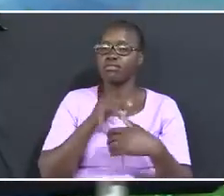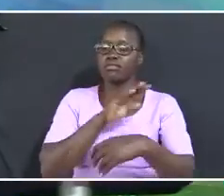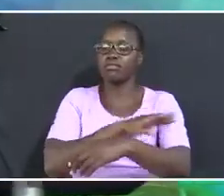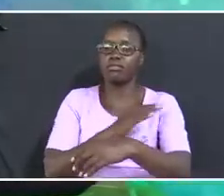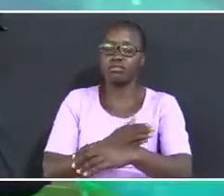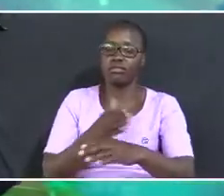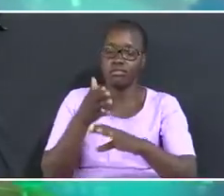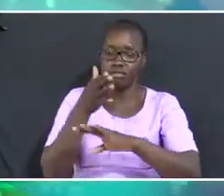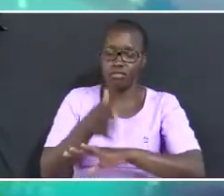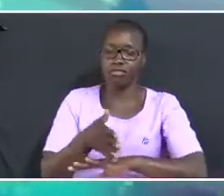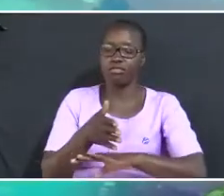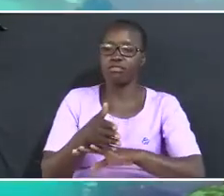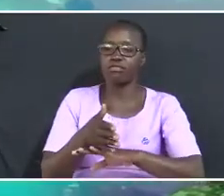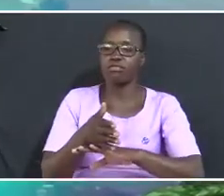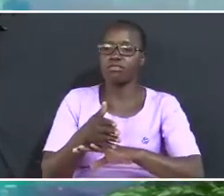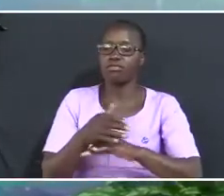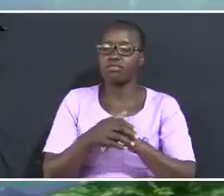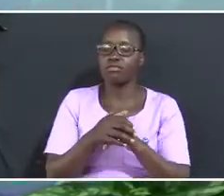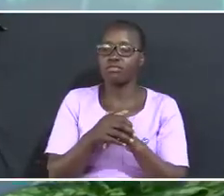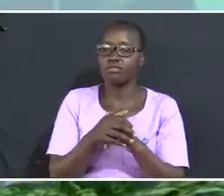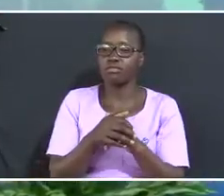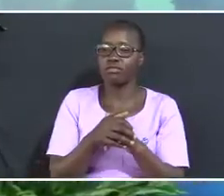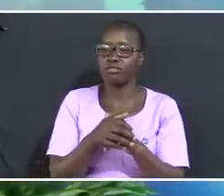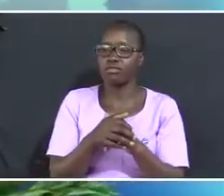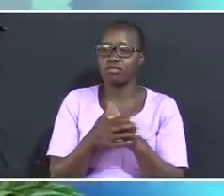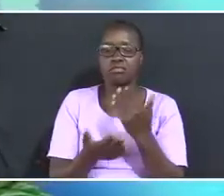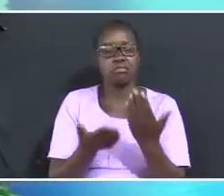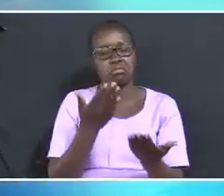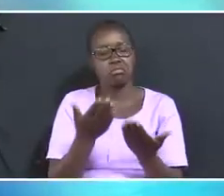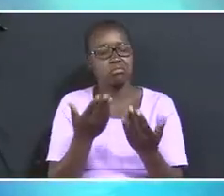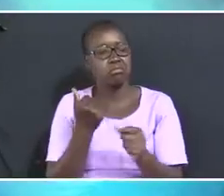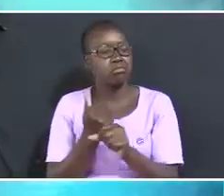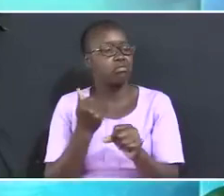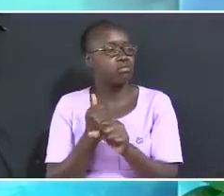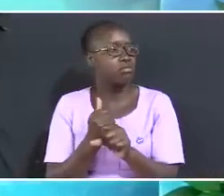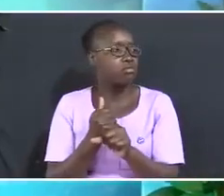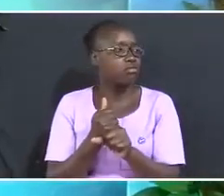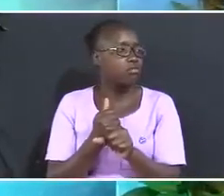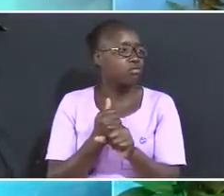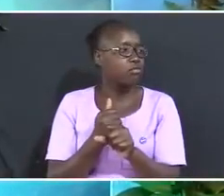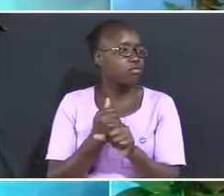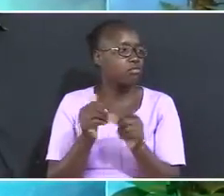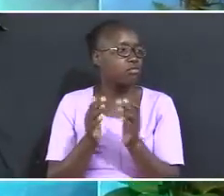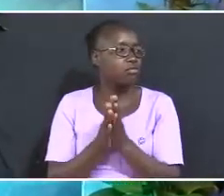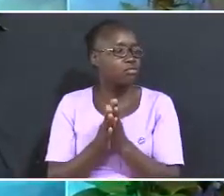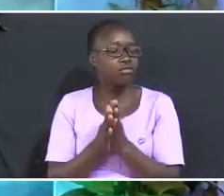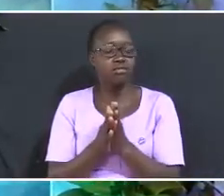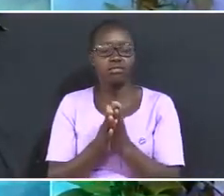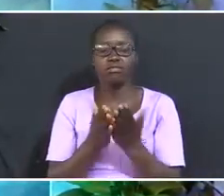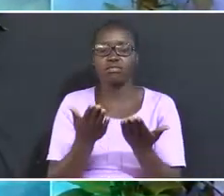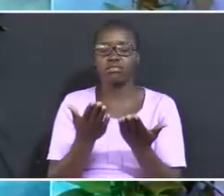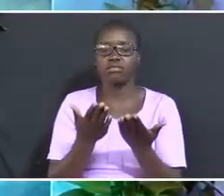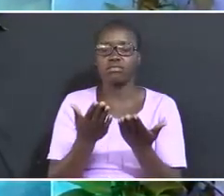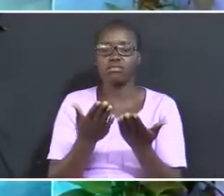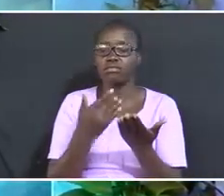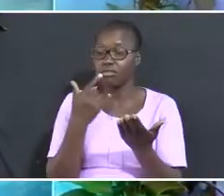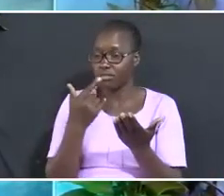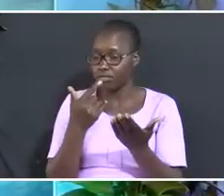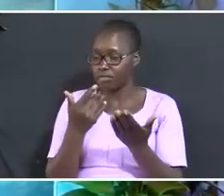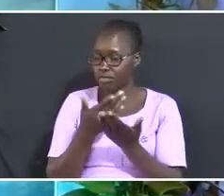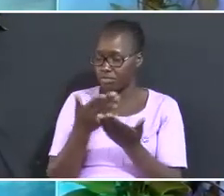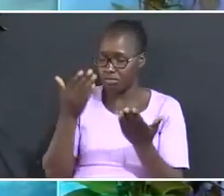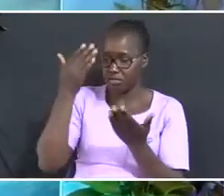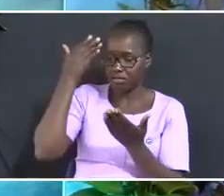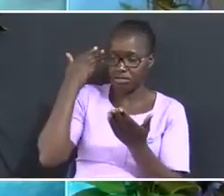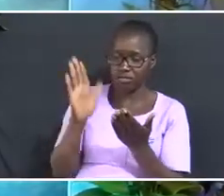of external. You may be living in a dictatorial government who will say, we don't